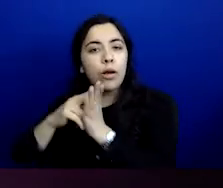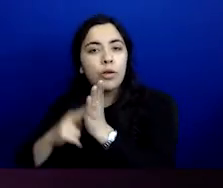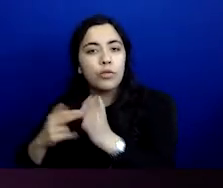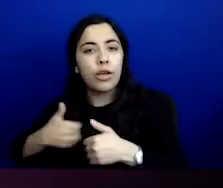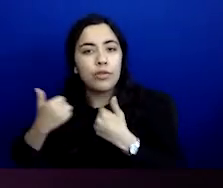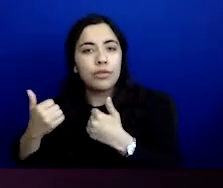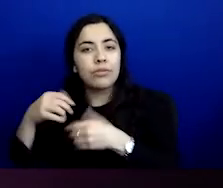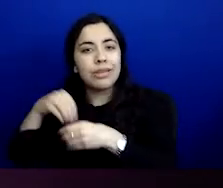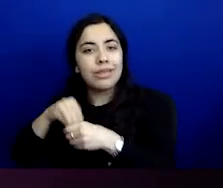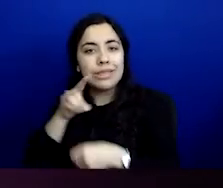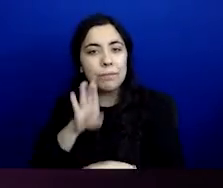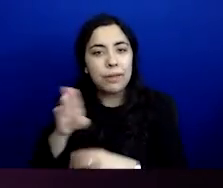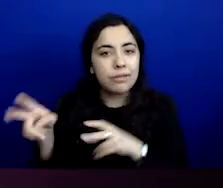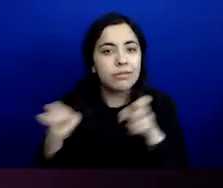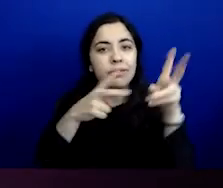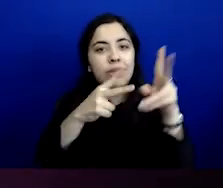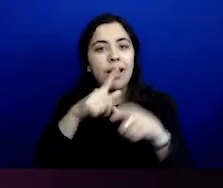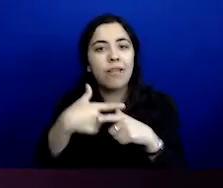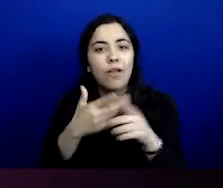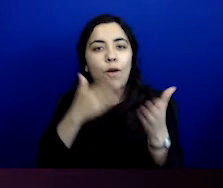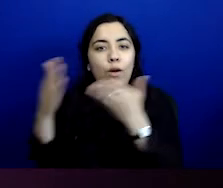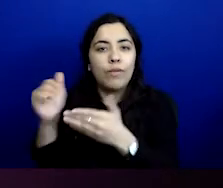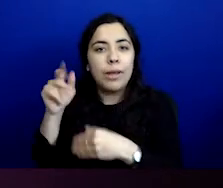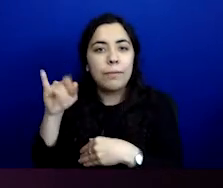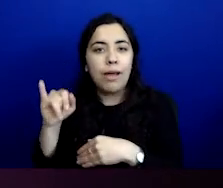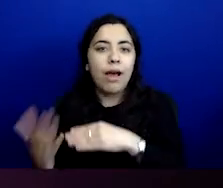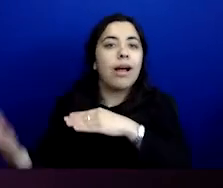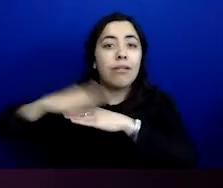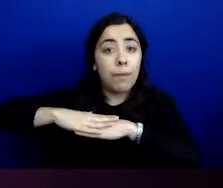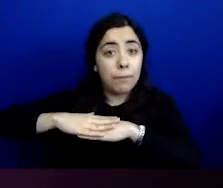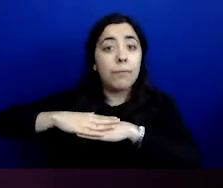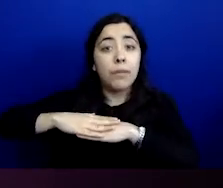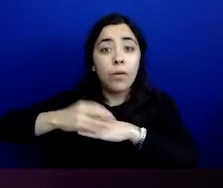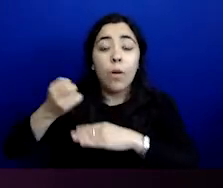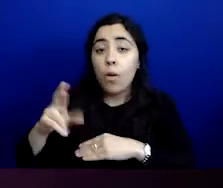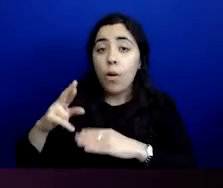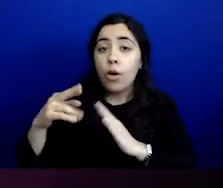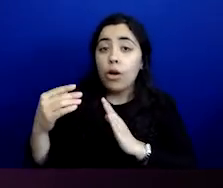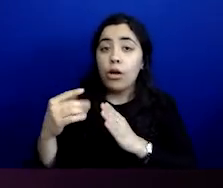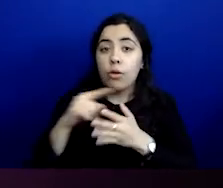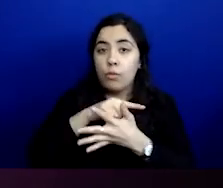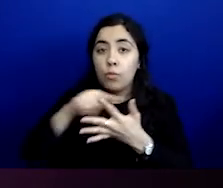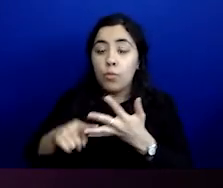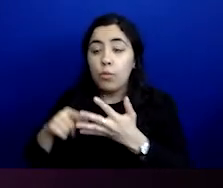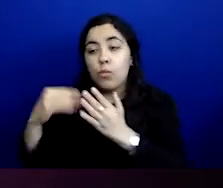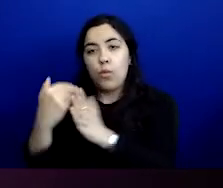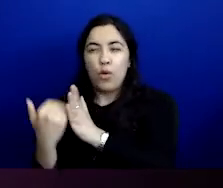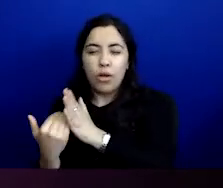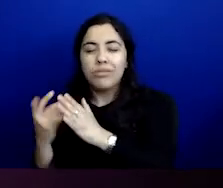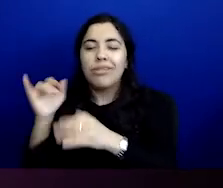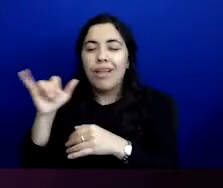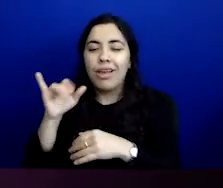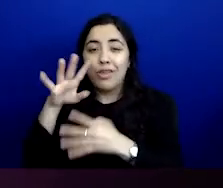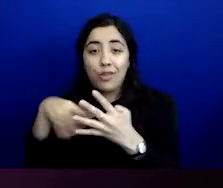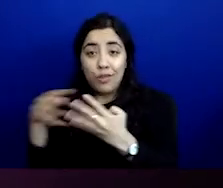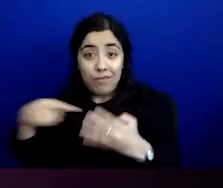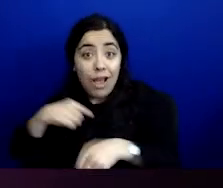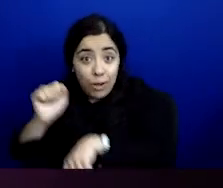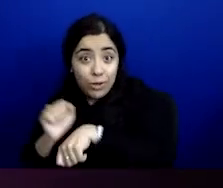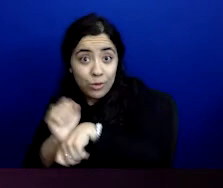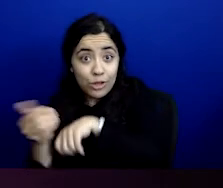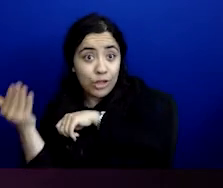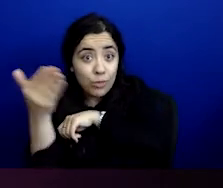into a database, and then kind of like offering an API on top of it, or protocols like the Graph, where I work. That's kind of what we do. We